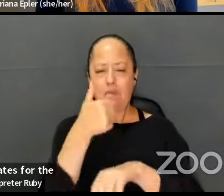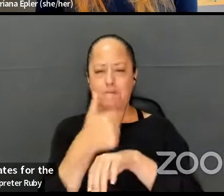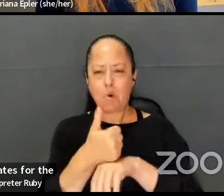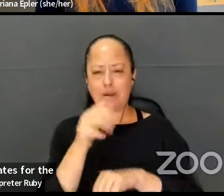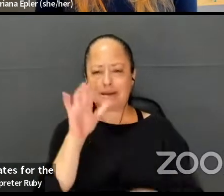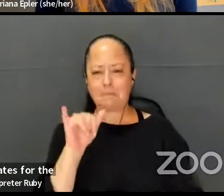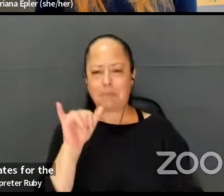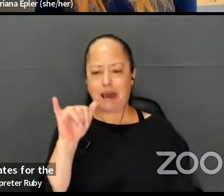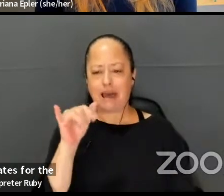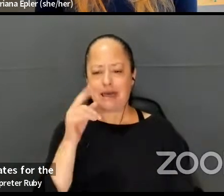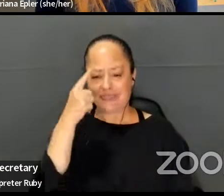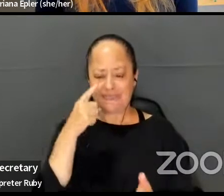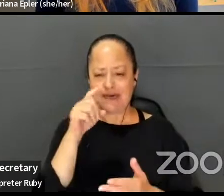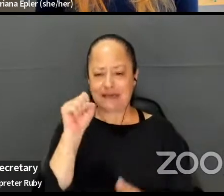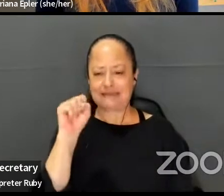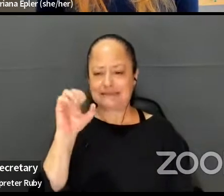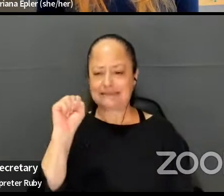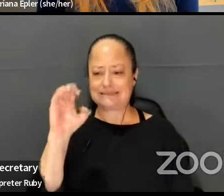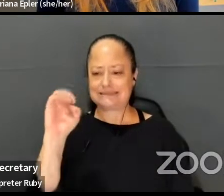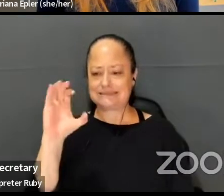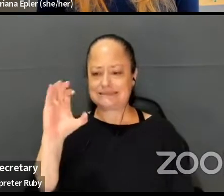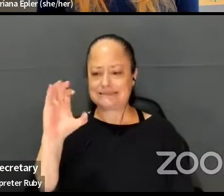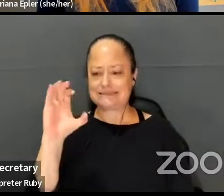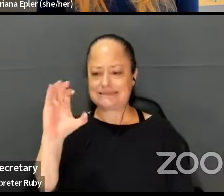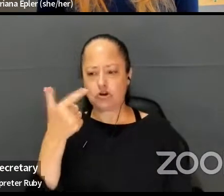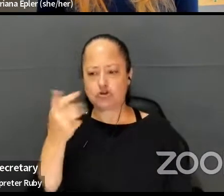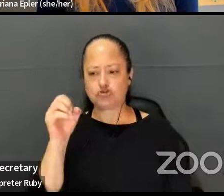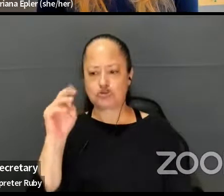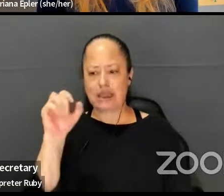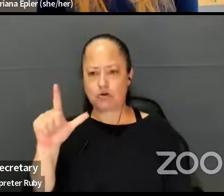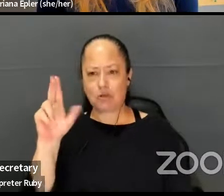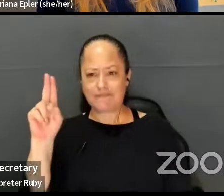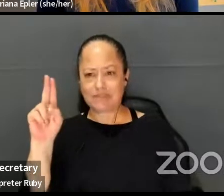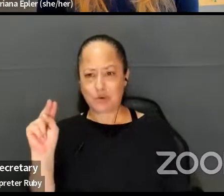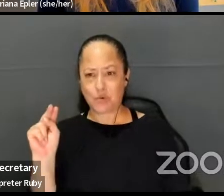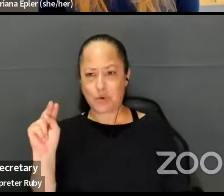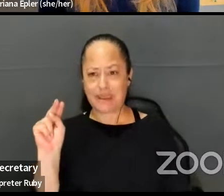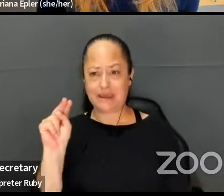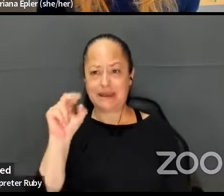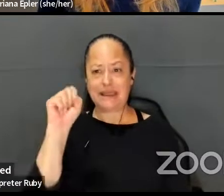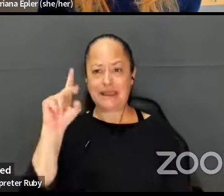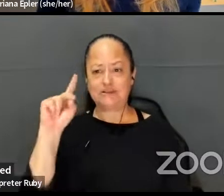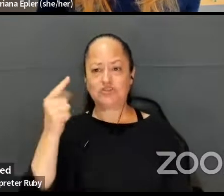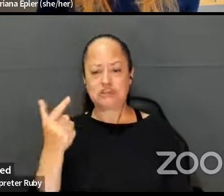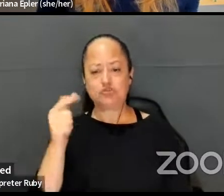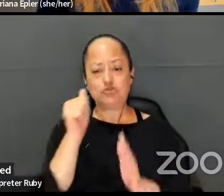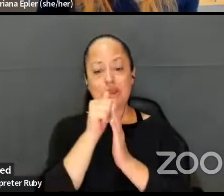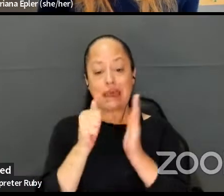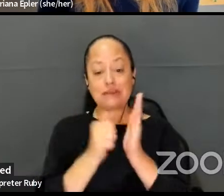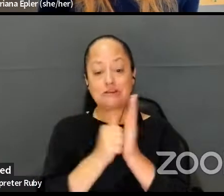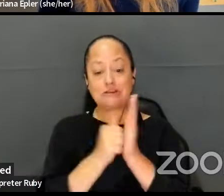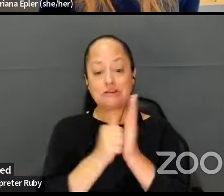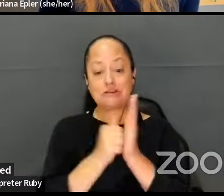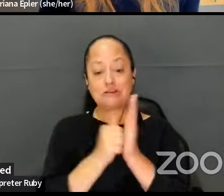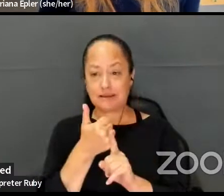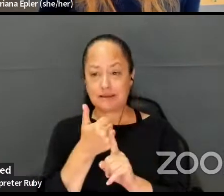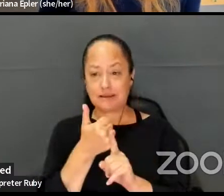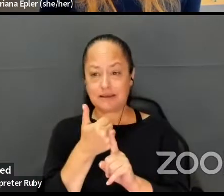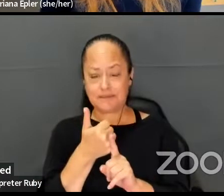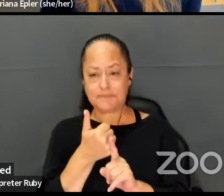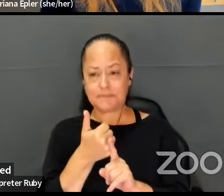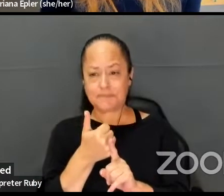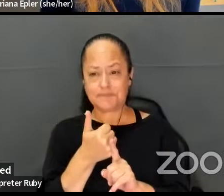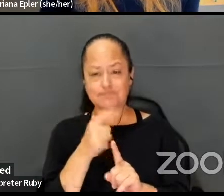United Nations. And I think the SDG agenda is